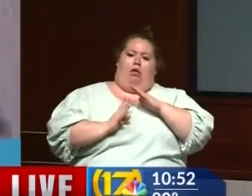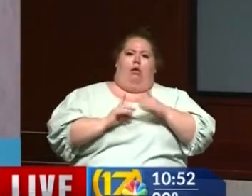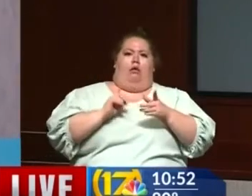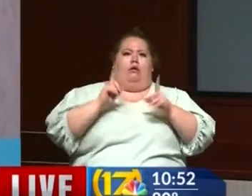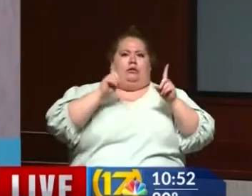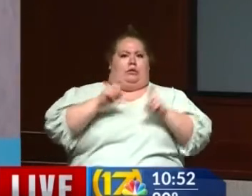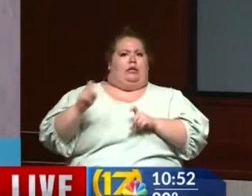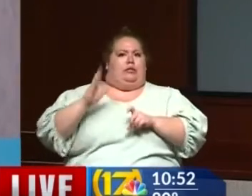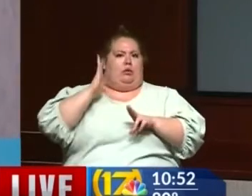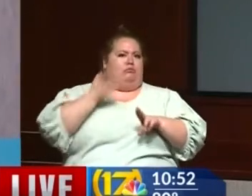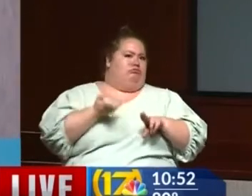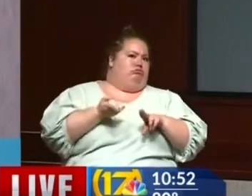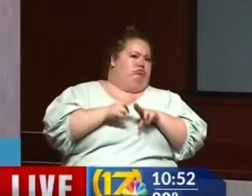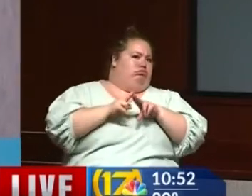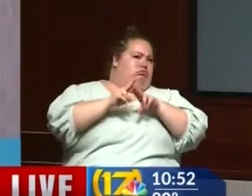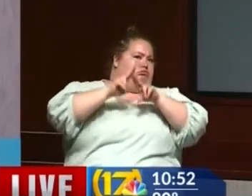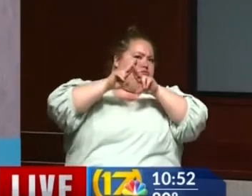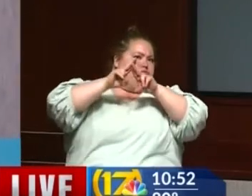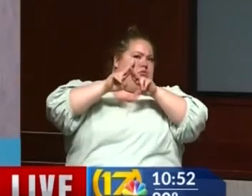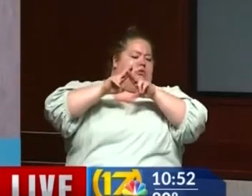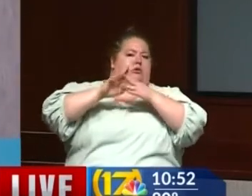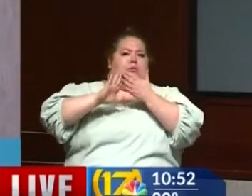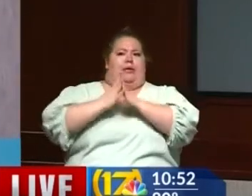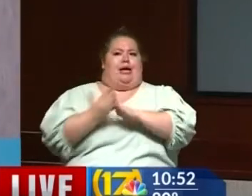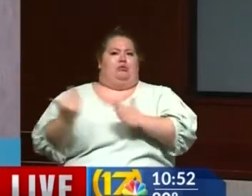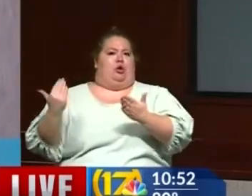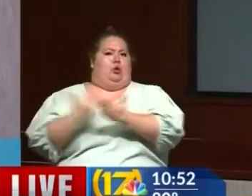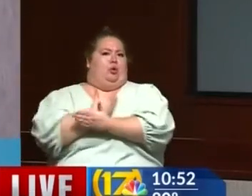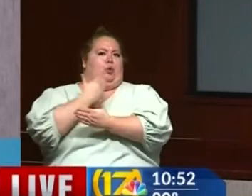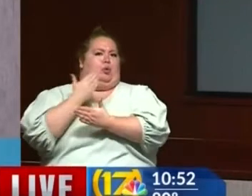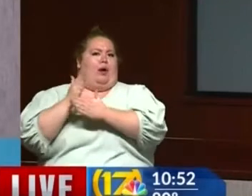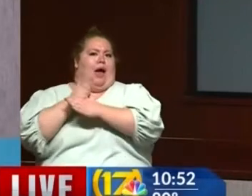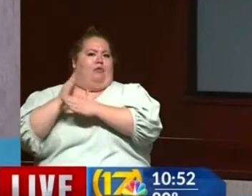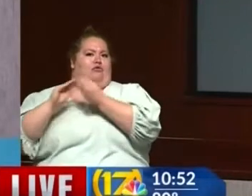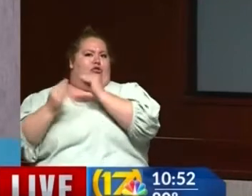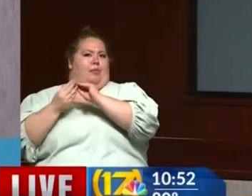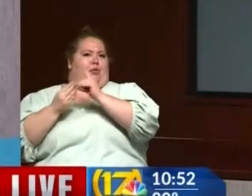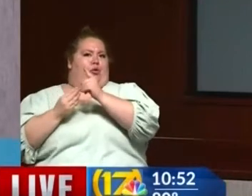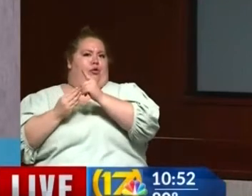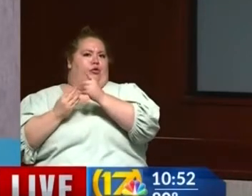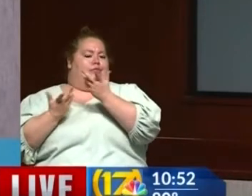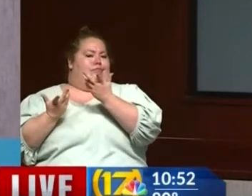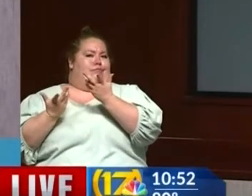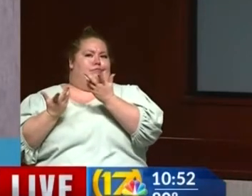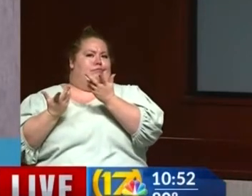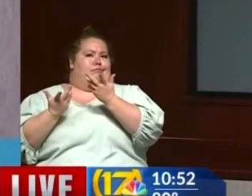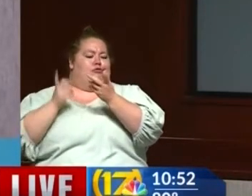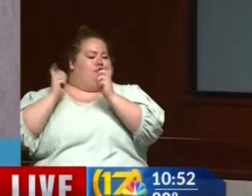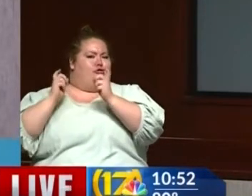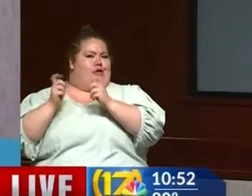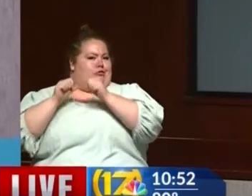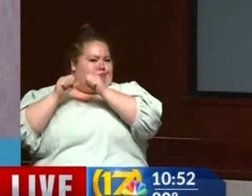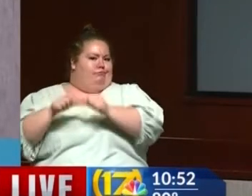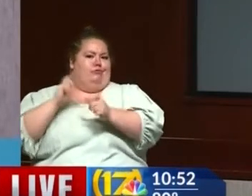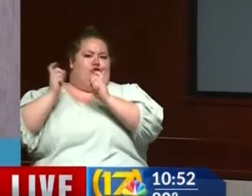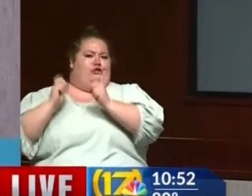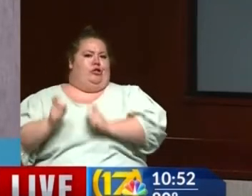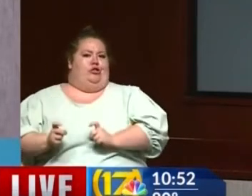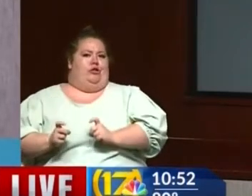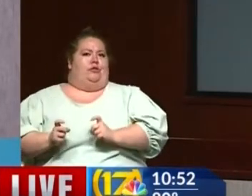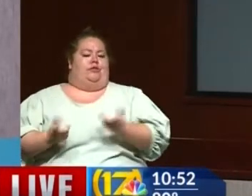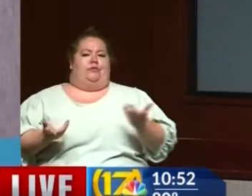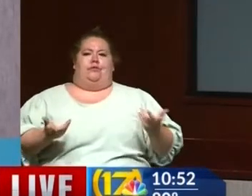new the new benchmark, whatever, wherever that lands, moving target, which we're also frustrated